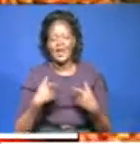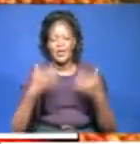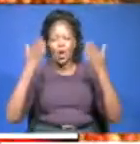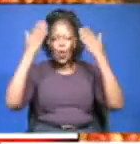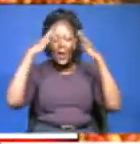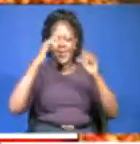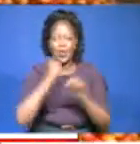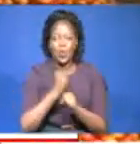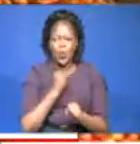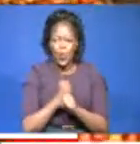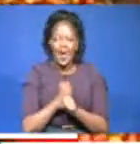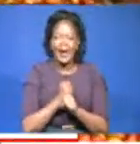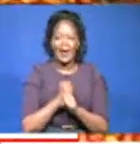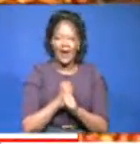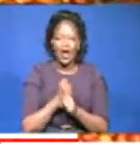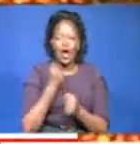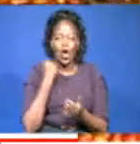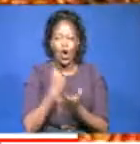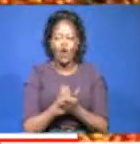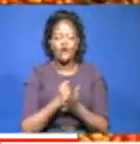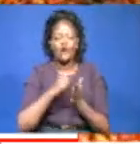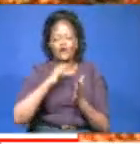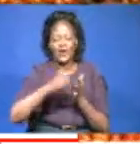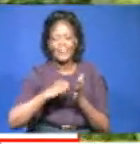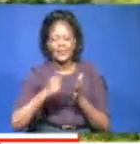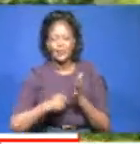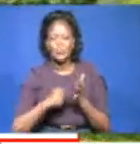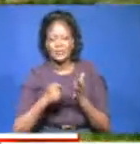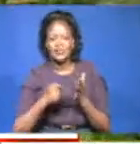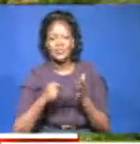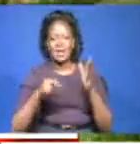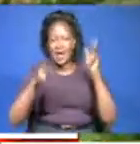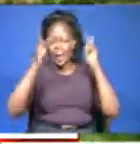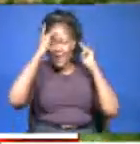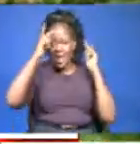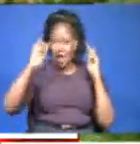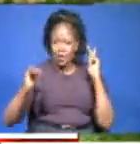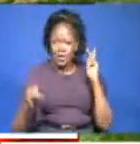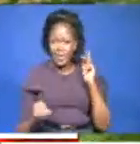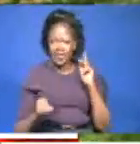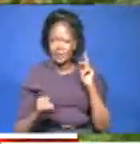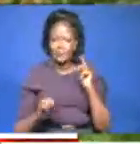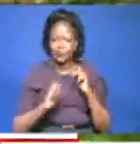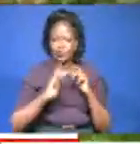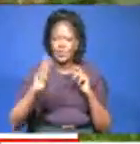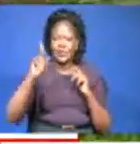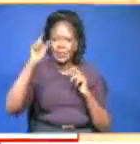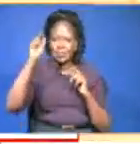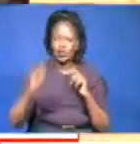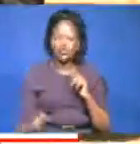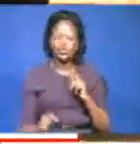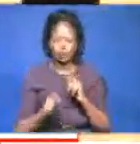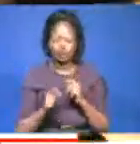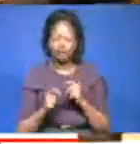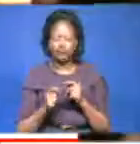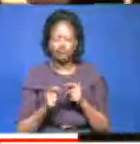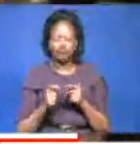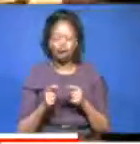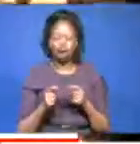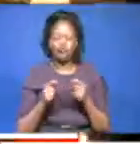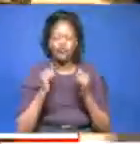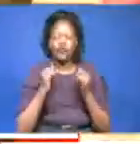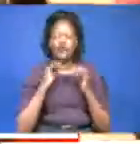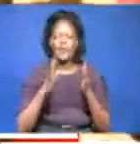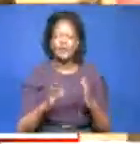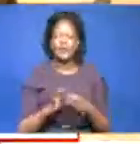at Mumonyonzo Coffee Factory in Lukiani, Kakamega County, Western Region New Kenya Planters Cooperative Union Officer